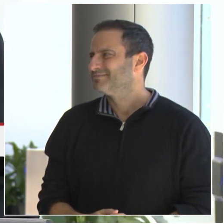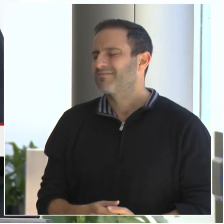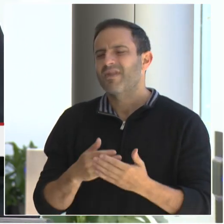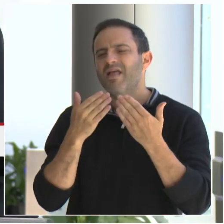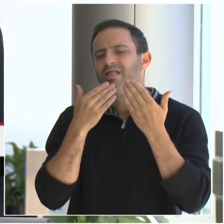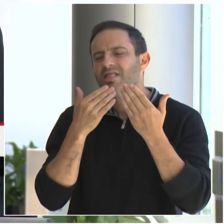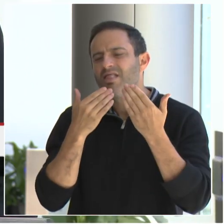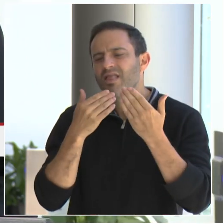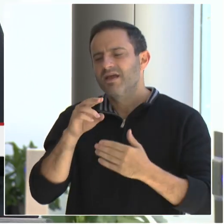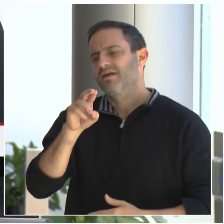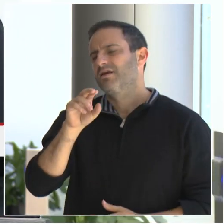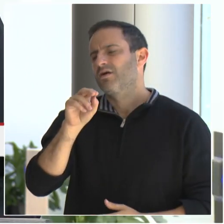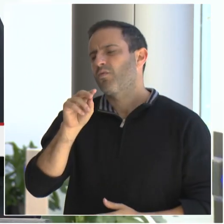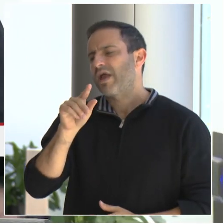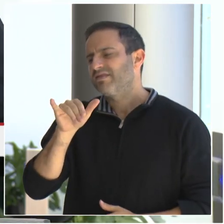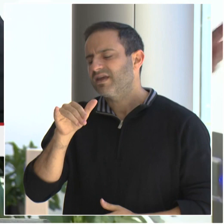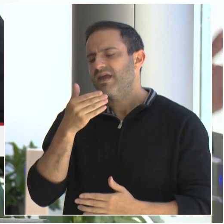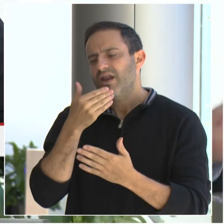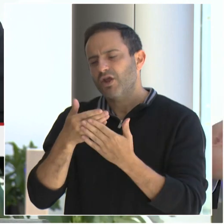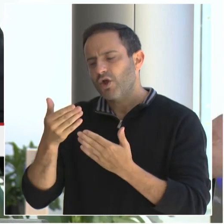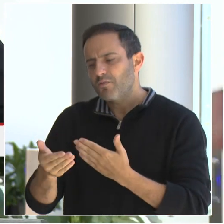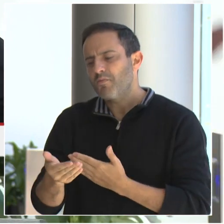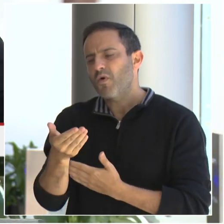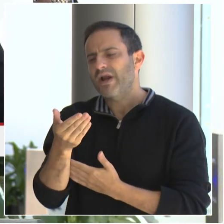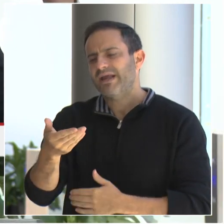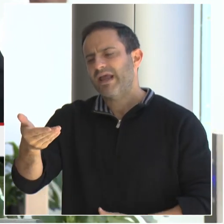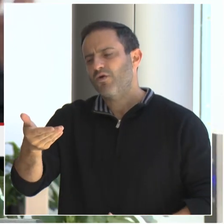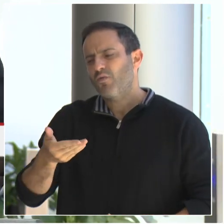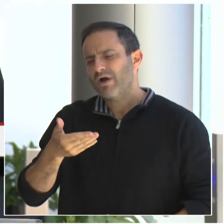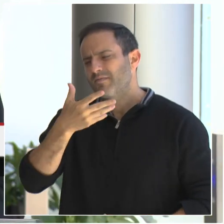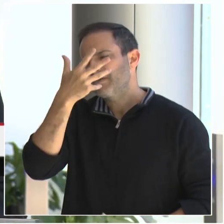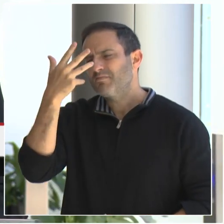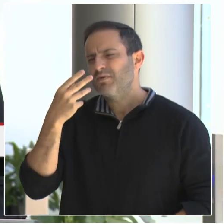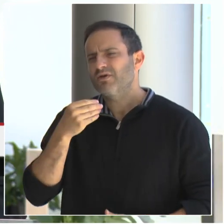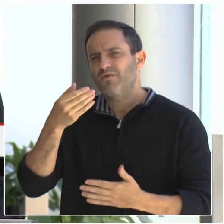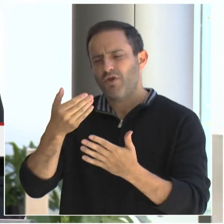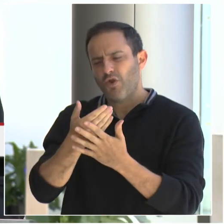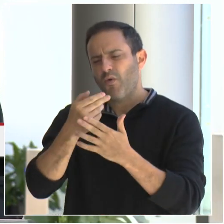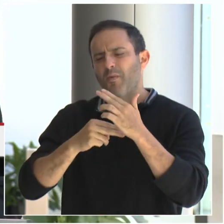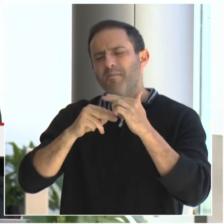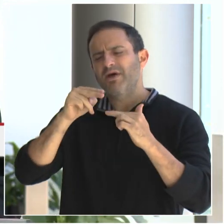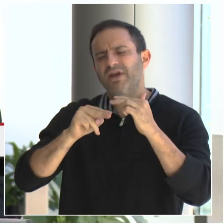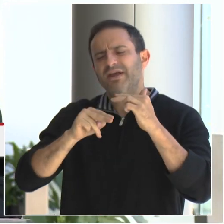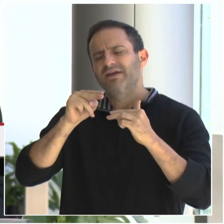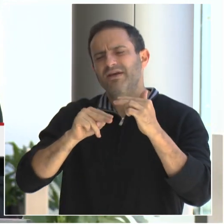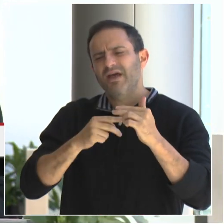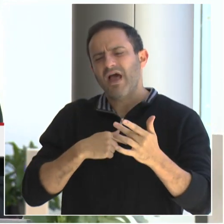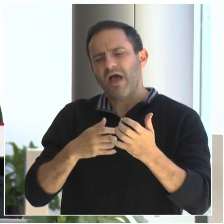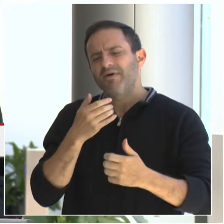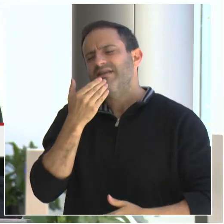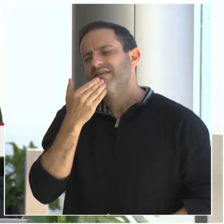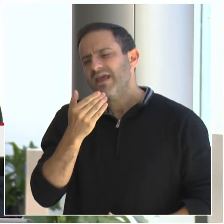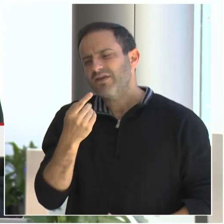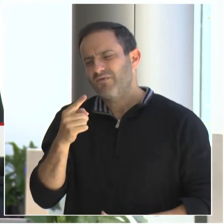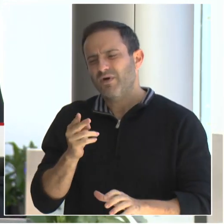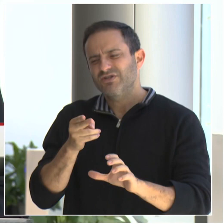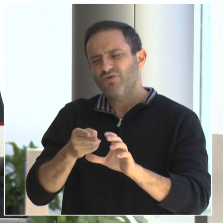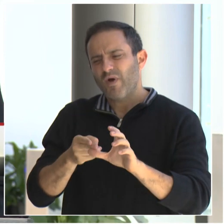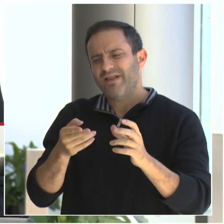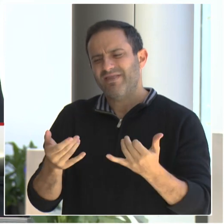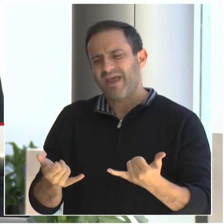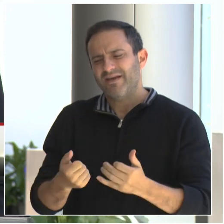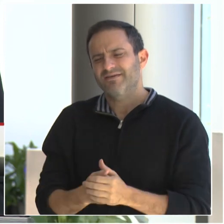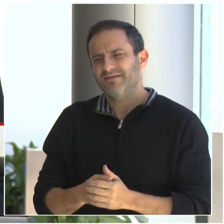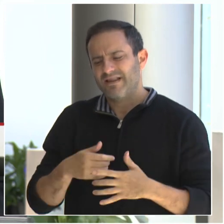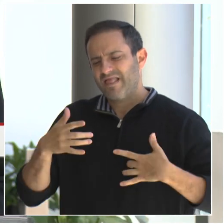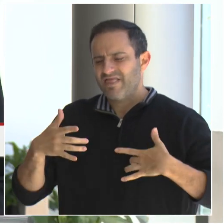Thank you, Randy, and good morning, everyone, and welcome to this beautiful new building. I'd like to thank you all for being here today on such